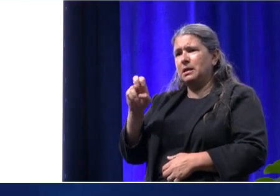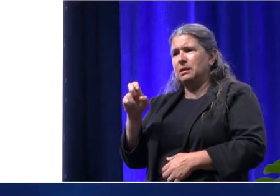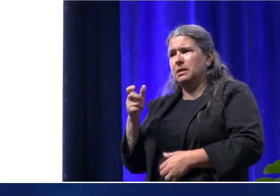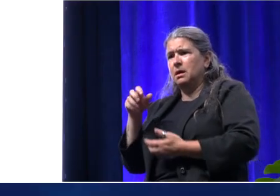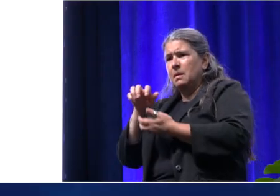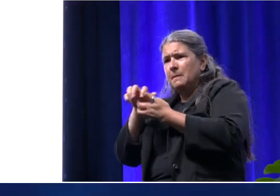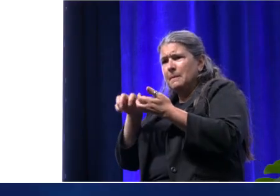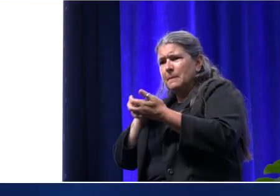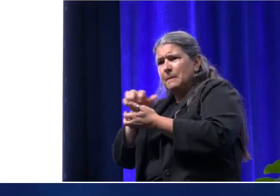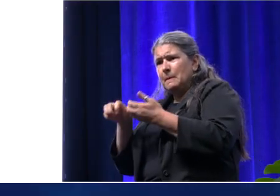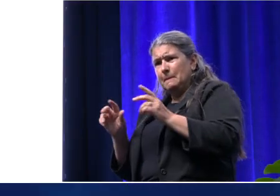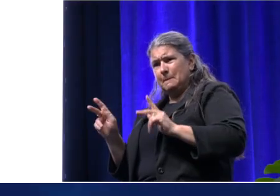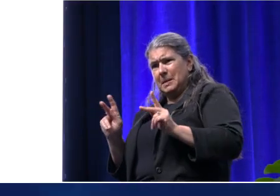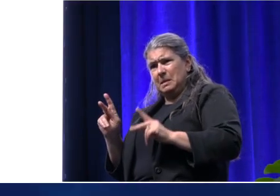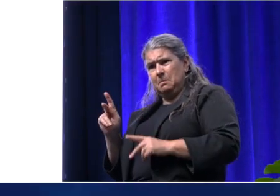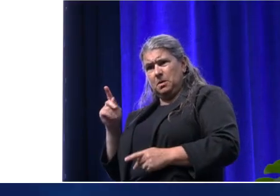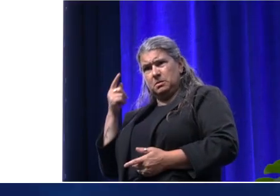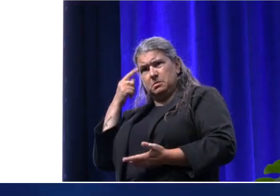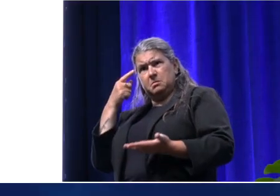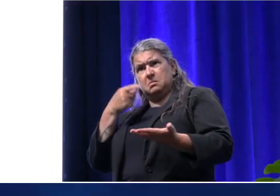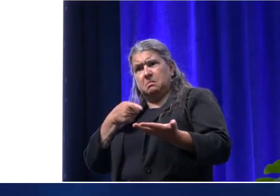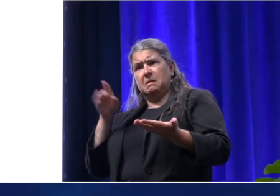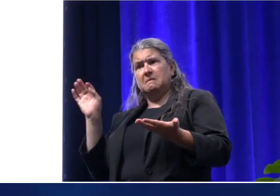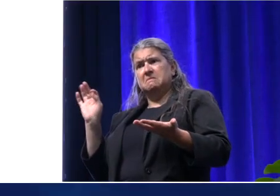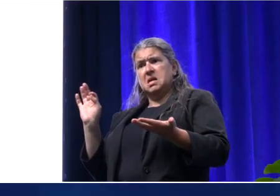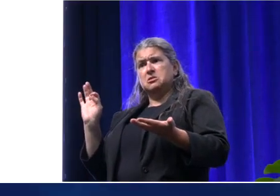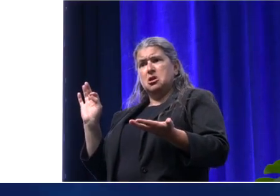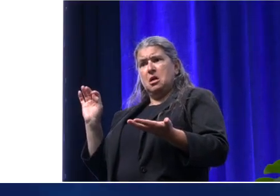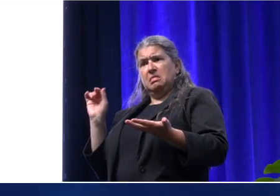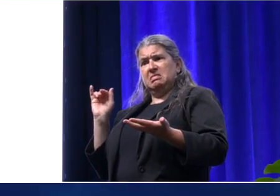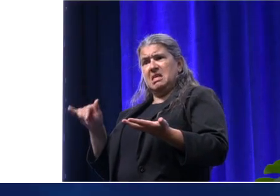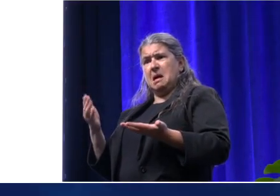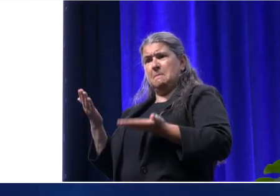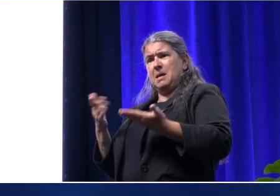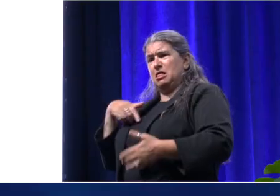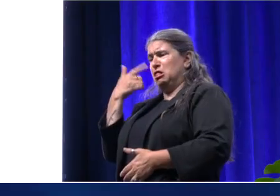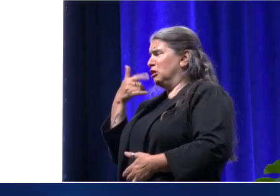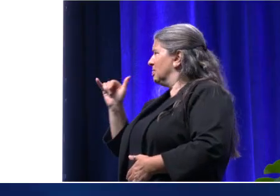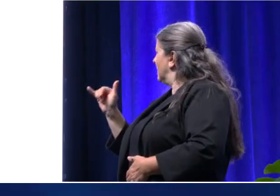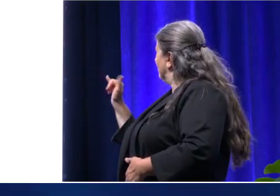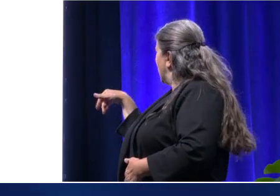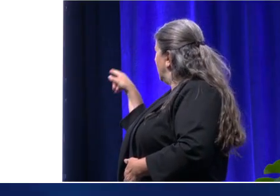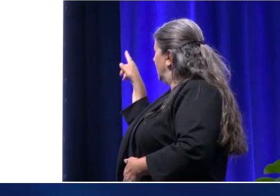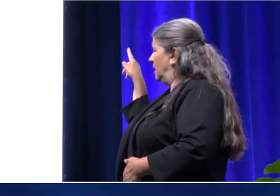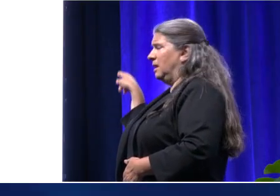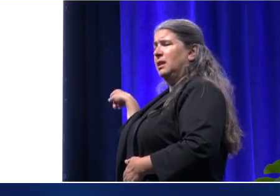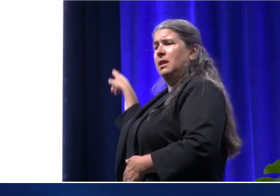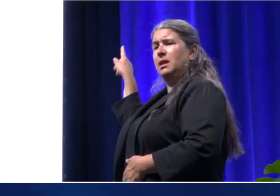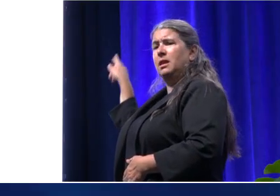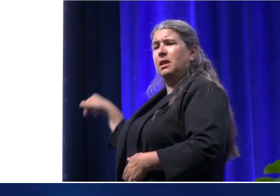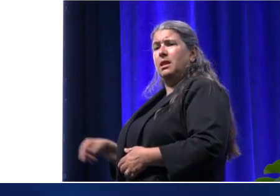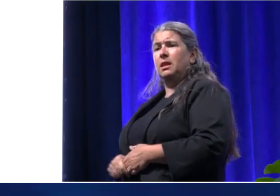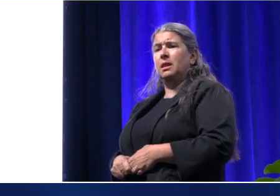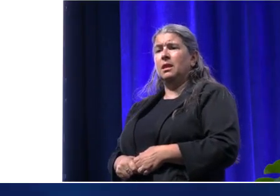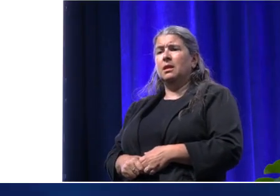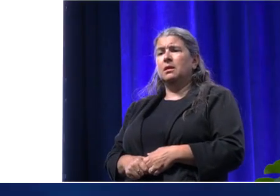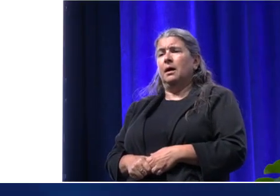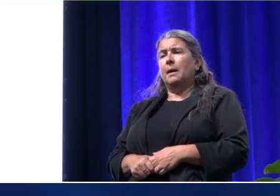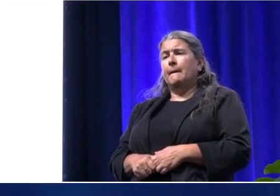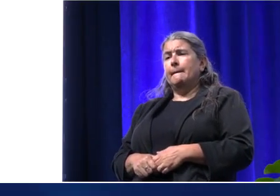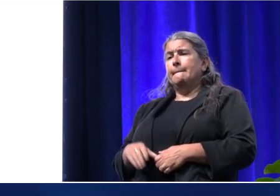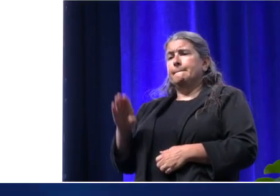fentanyl, this is maybe what they were actually taking. So when buprenorphine inductions become difficult